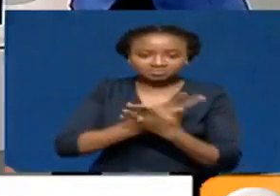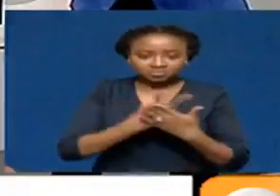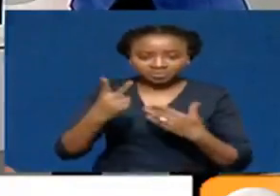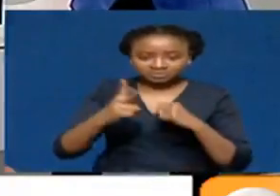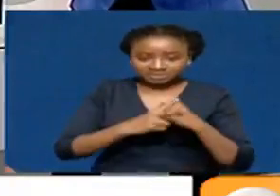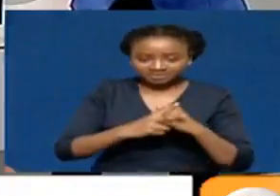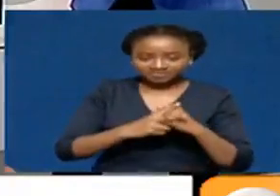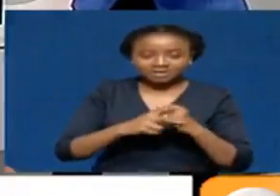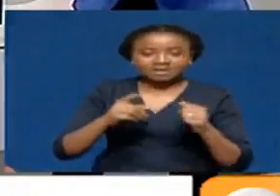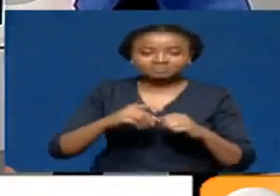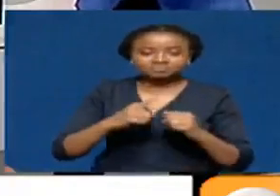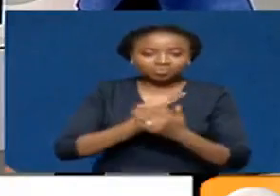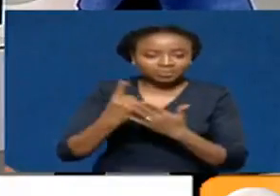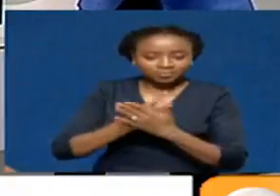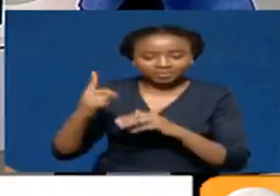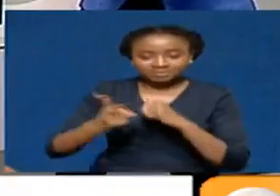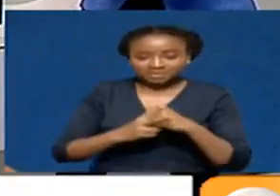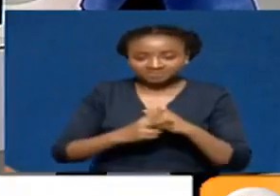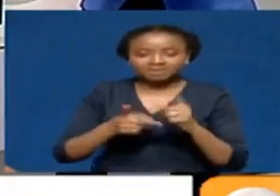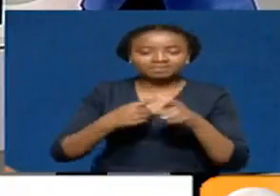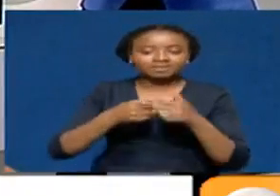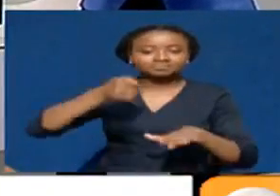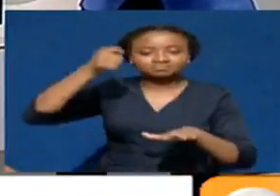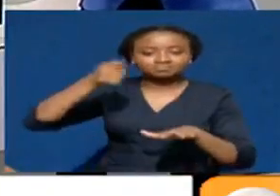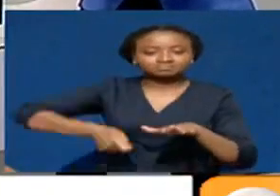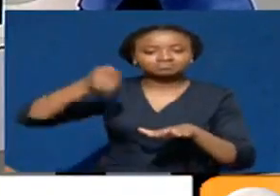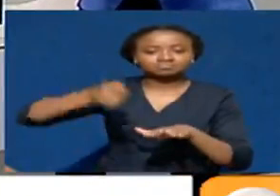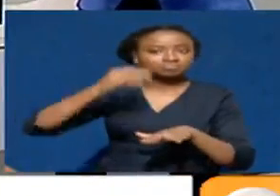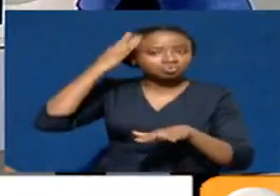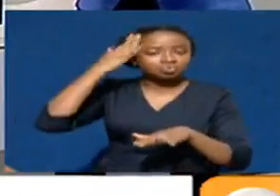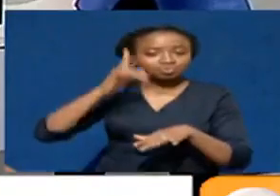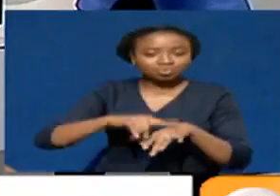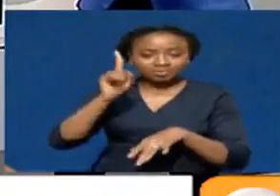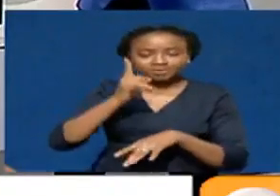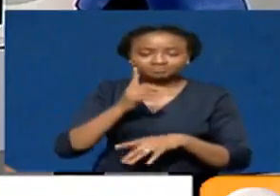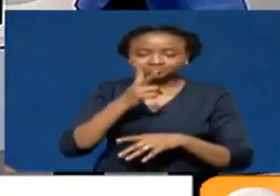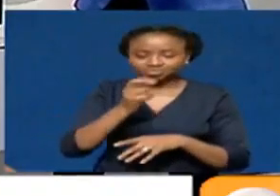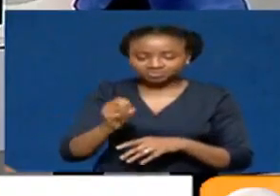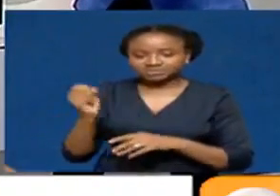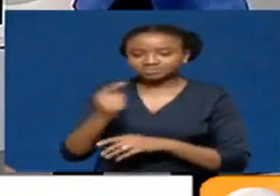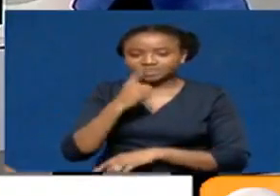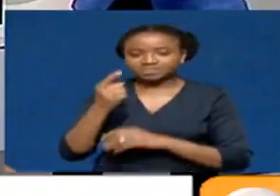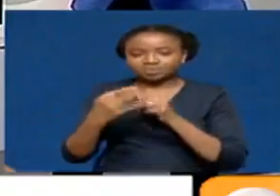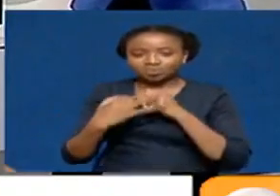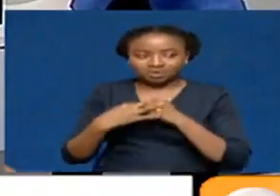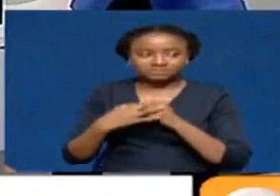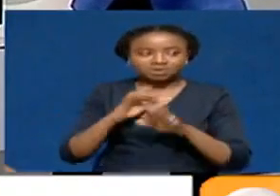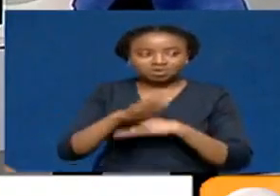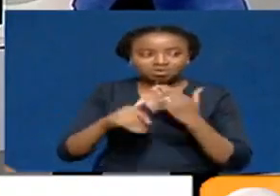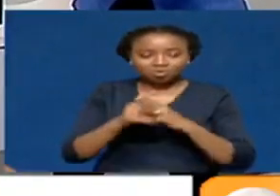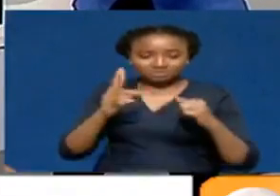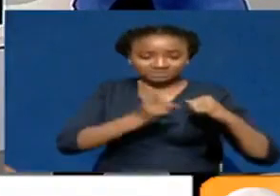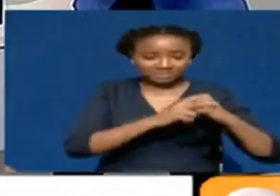petitions that were made by both sides in order to make their decision known on the 20th of August. The seven judges of the Court of